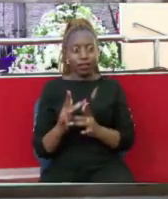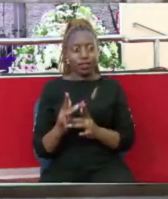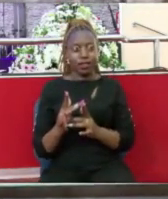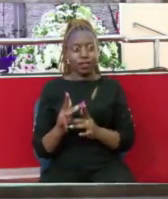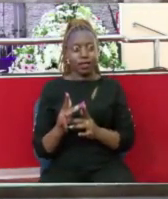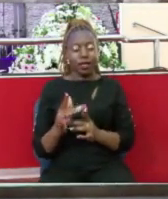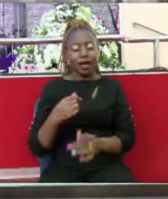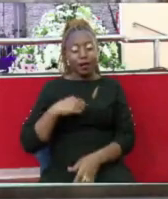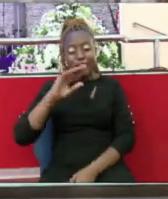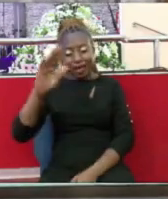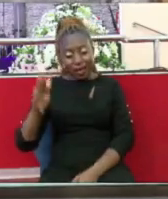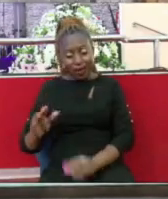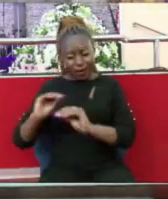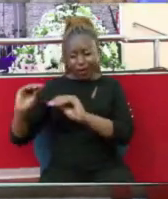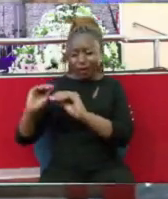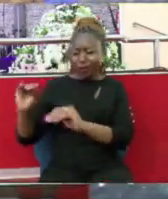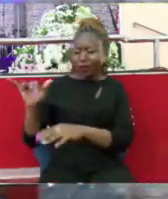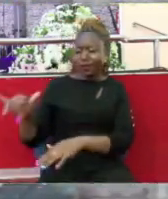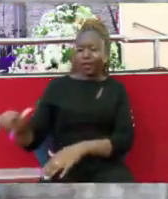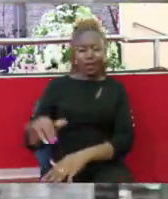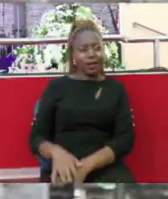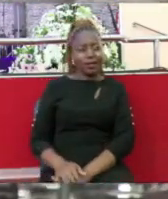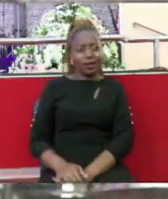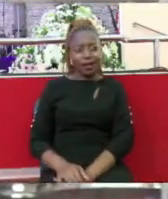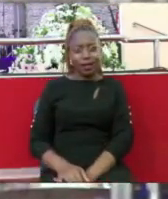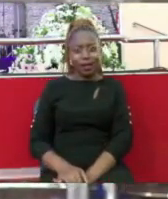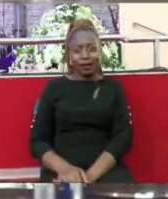I never taught him about the power of the blood of Jesus. So he's